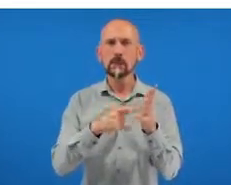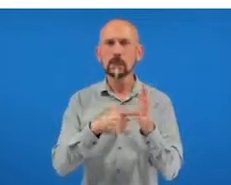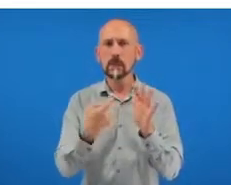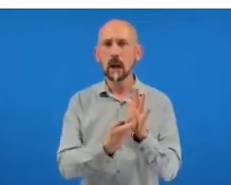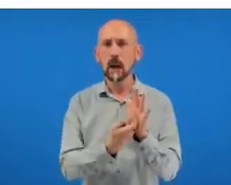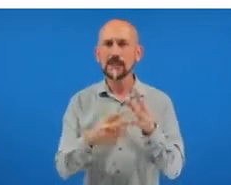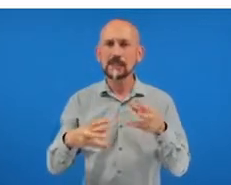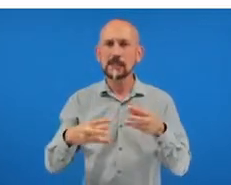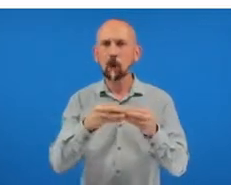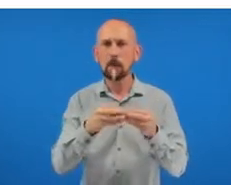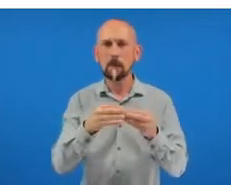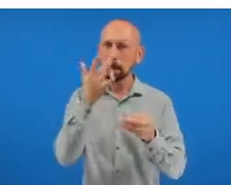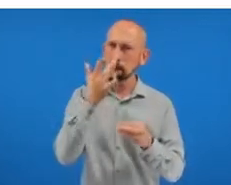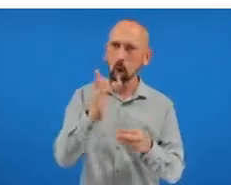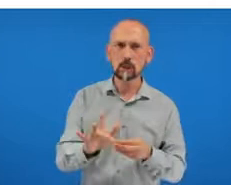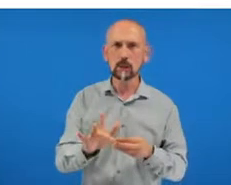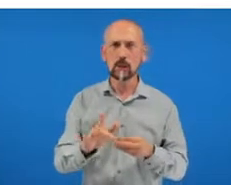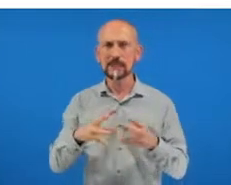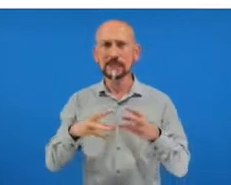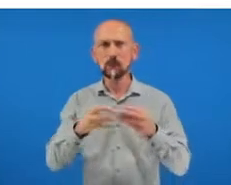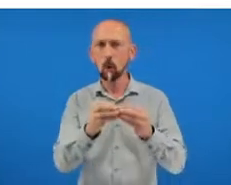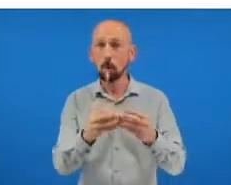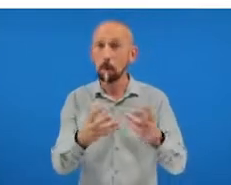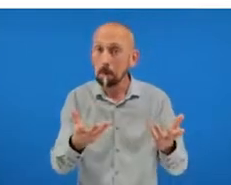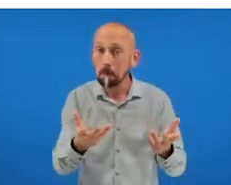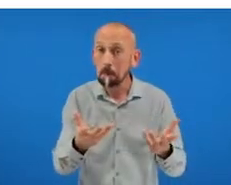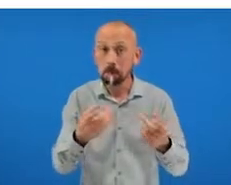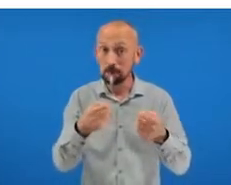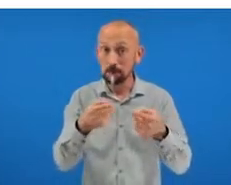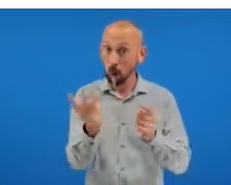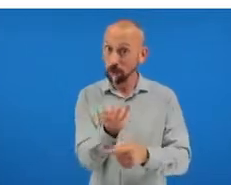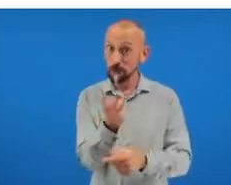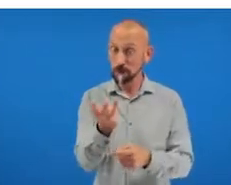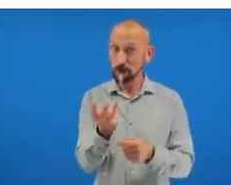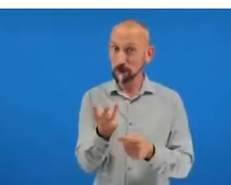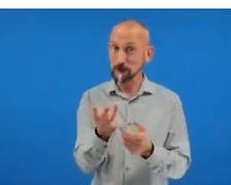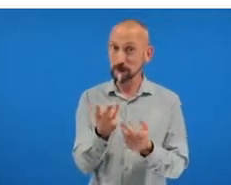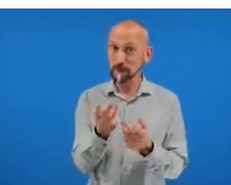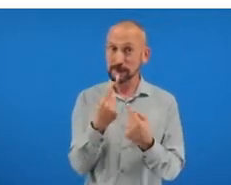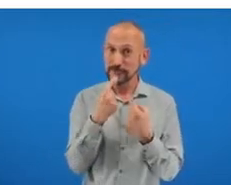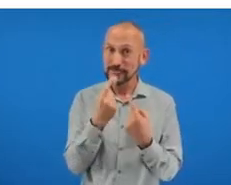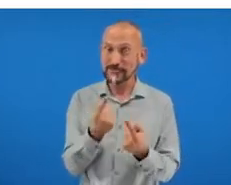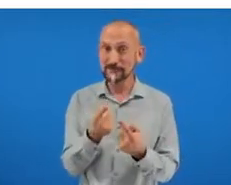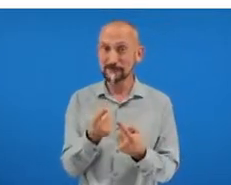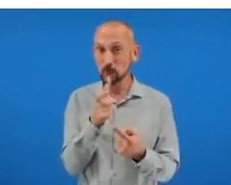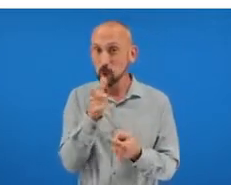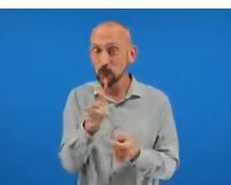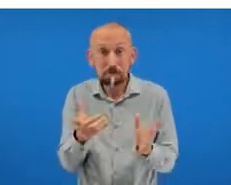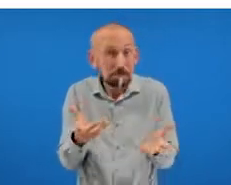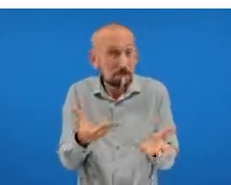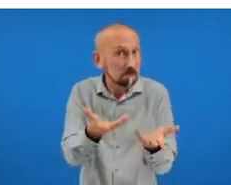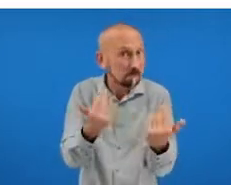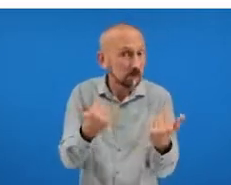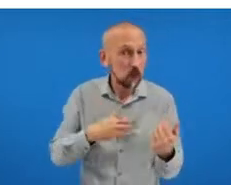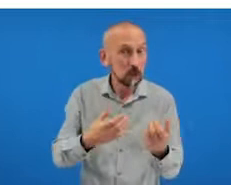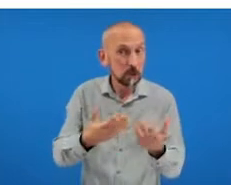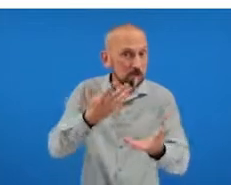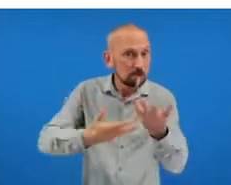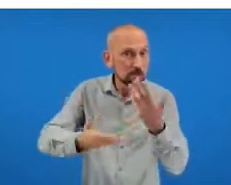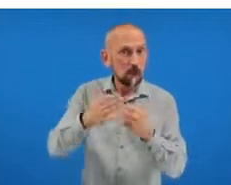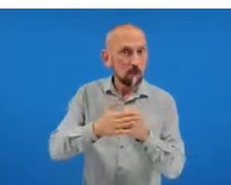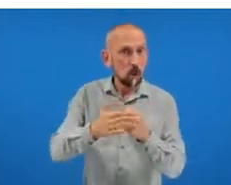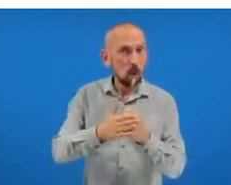because you've all mentioned it. So is there anything there that you would want to share for the audience to think about how